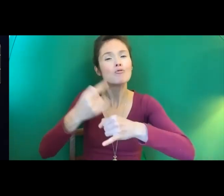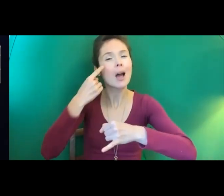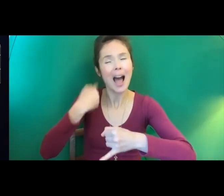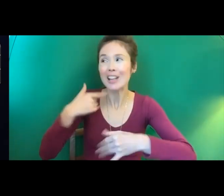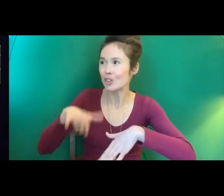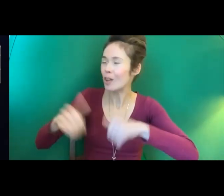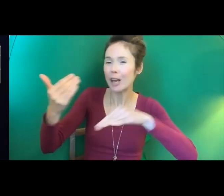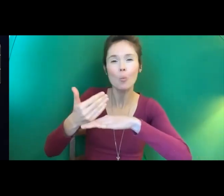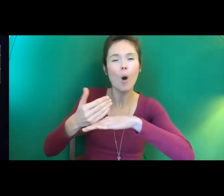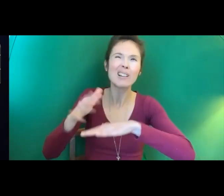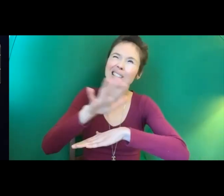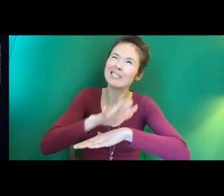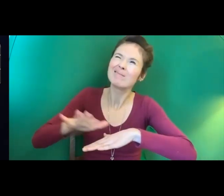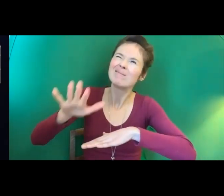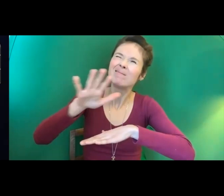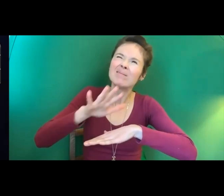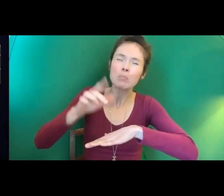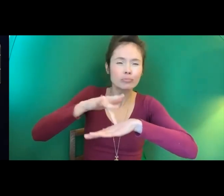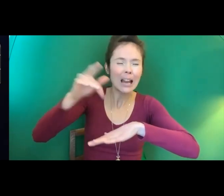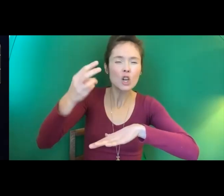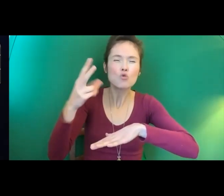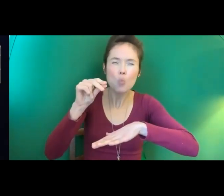when I started taking that sort of thing seriously.